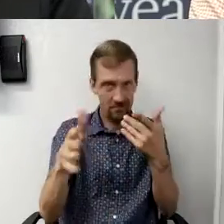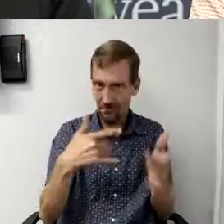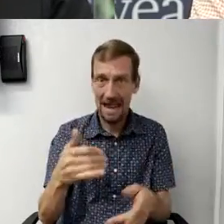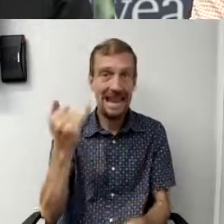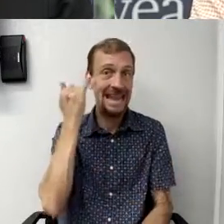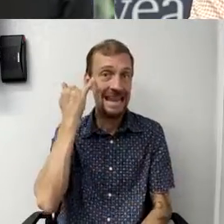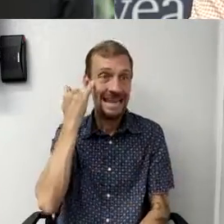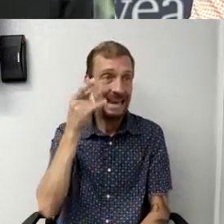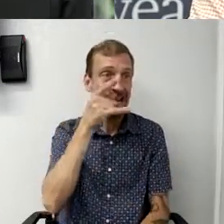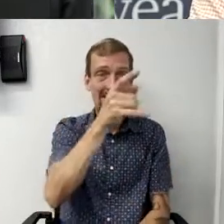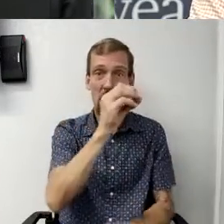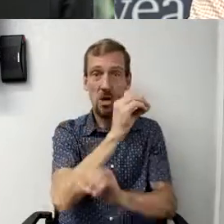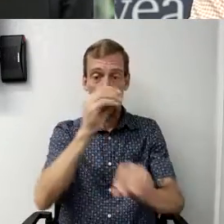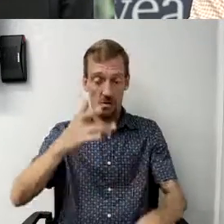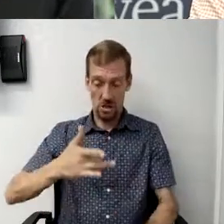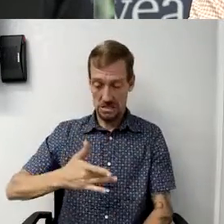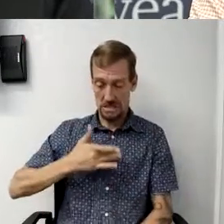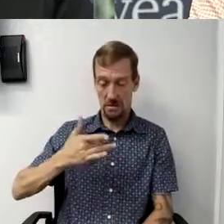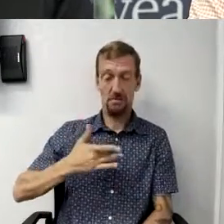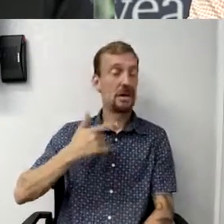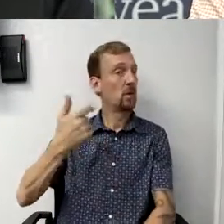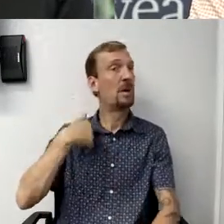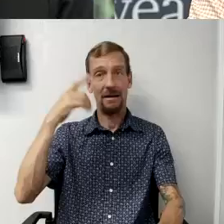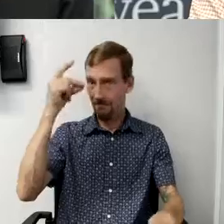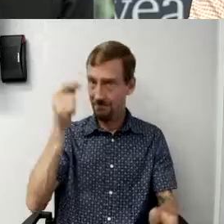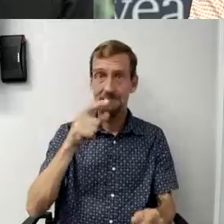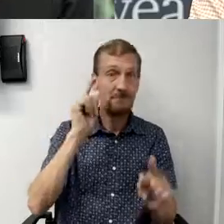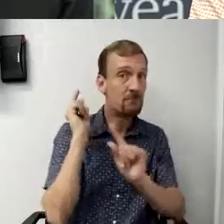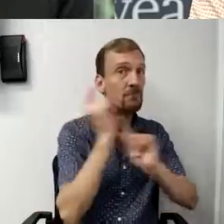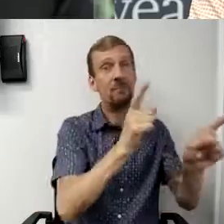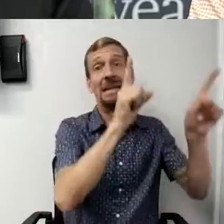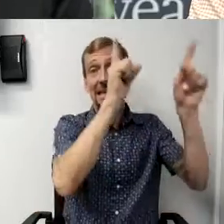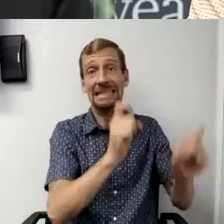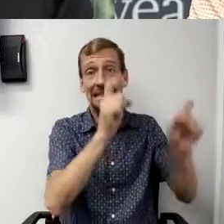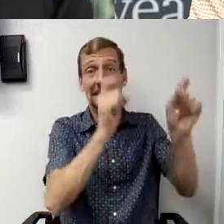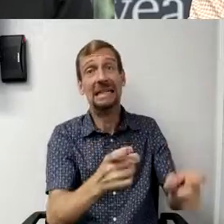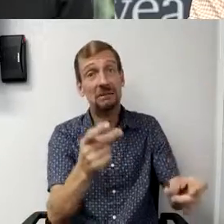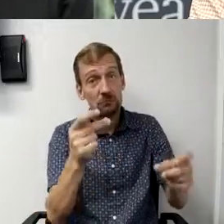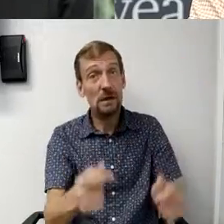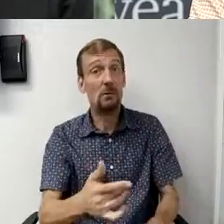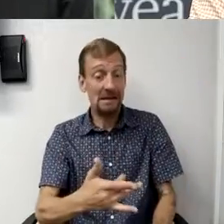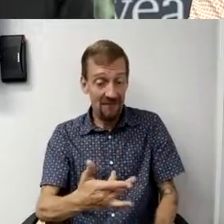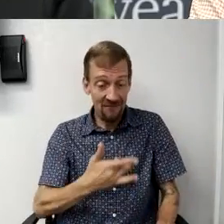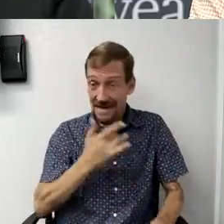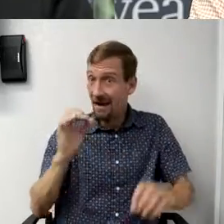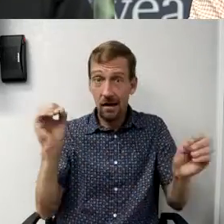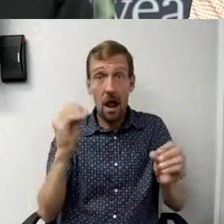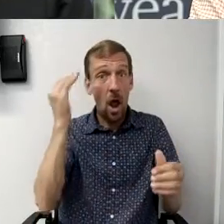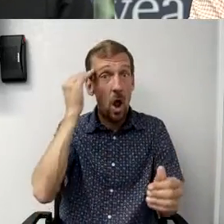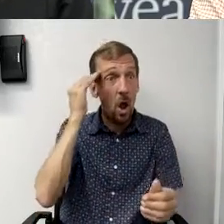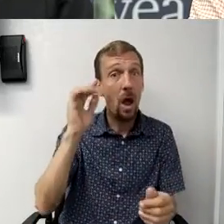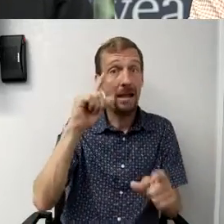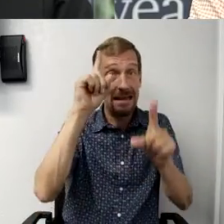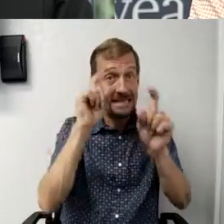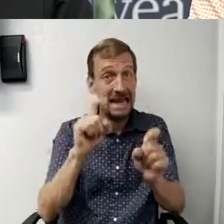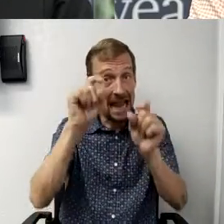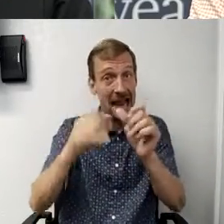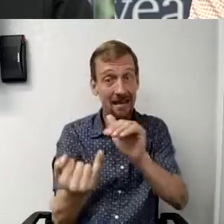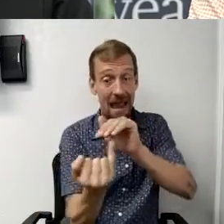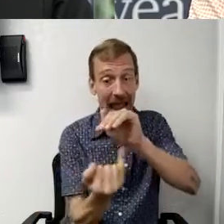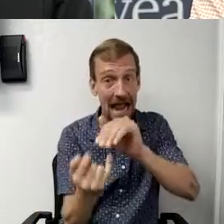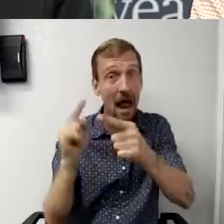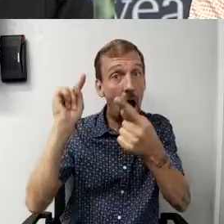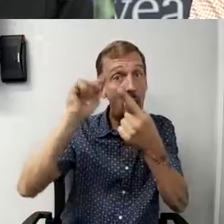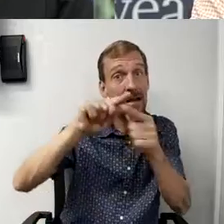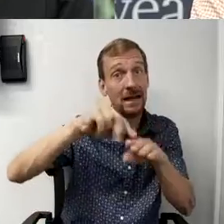wasn't symptomatic when they came in and now they're symptomatic, we get them tested, we get them into isolation while we wait for the test results, all those things.